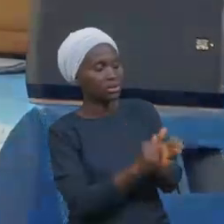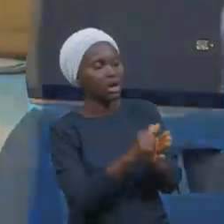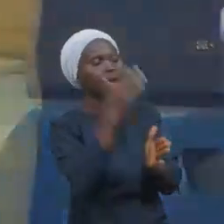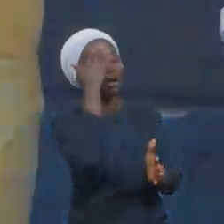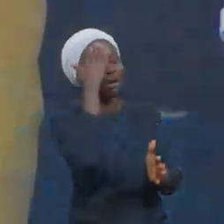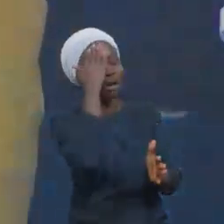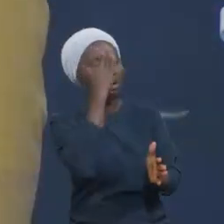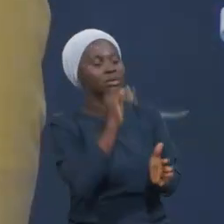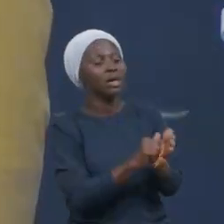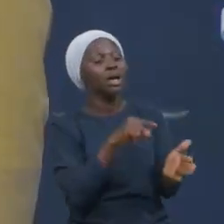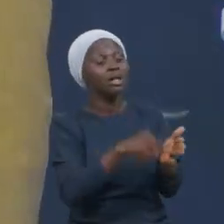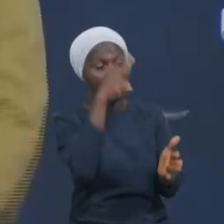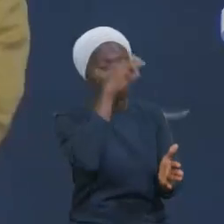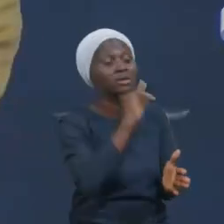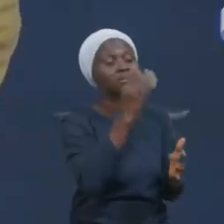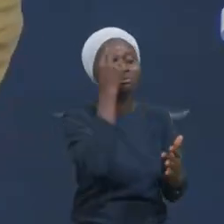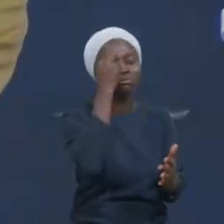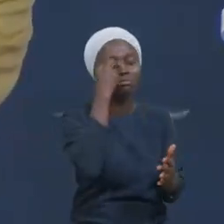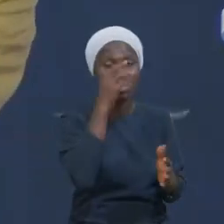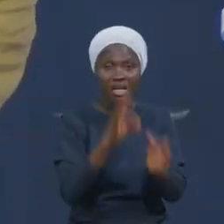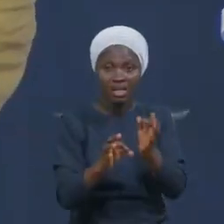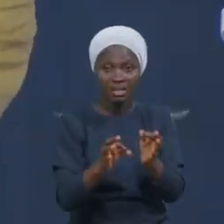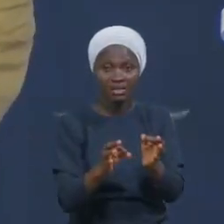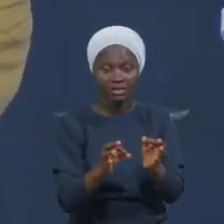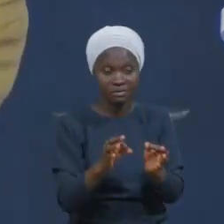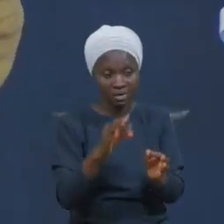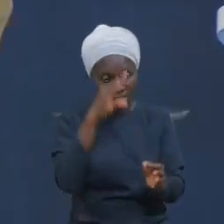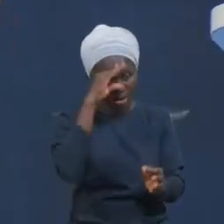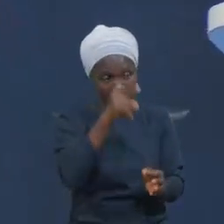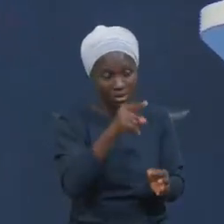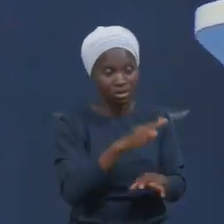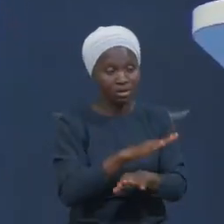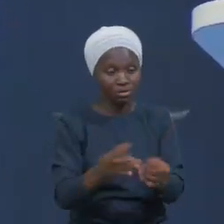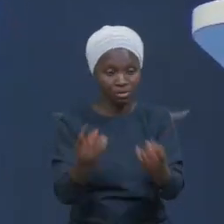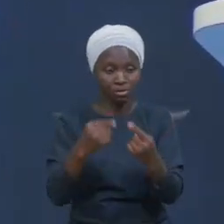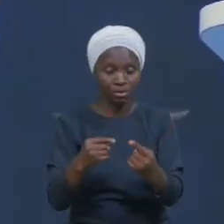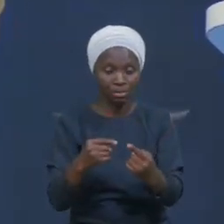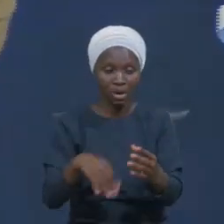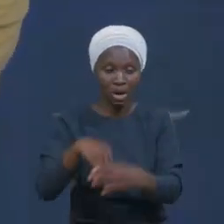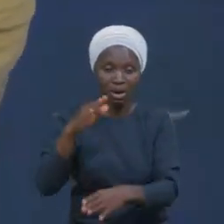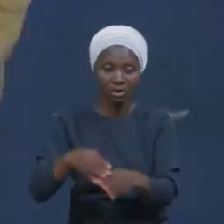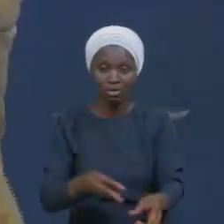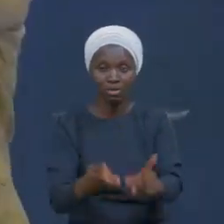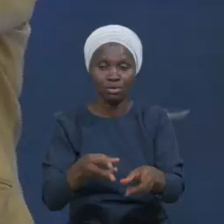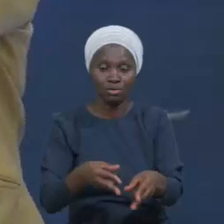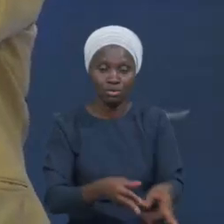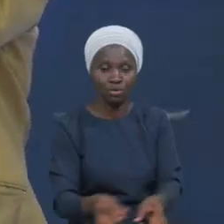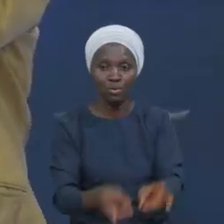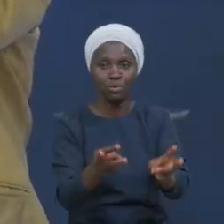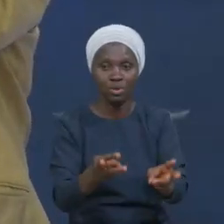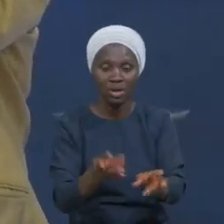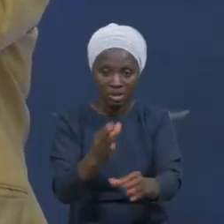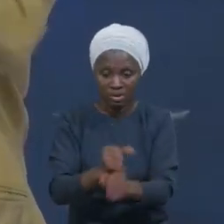man. If he doesn't come out of the road, they'll take another place and avoid hitting him. We do